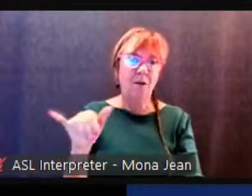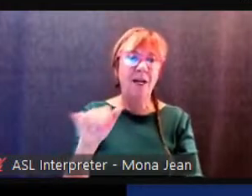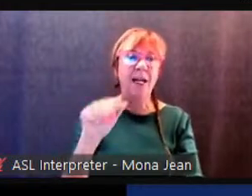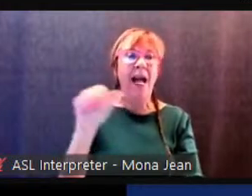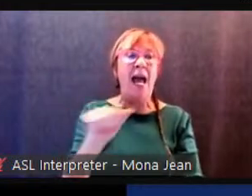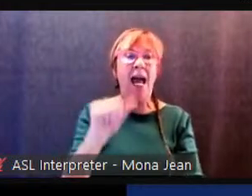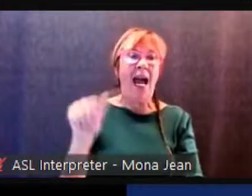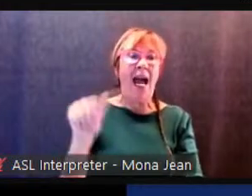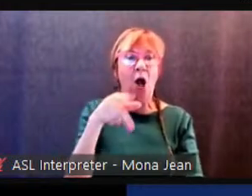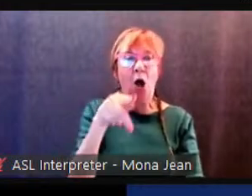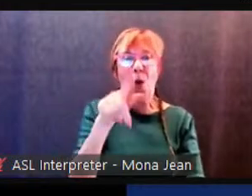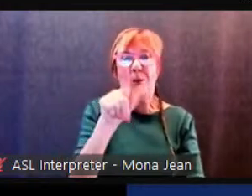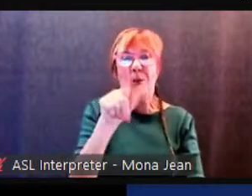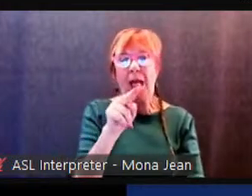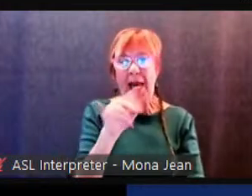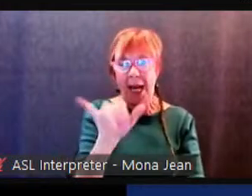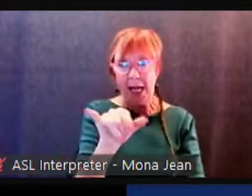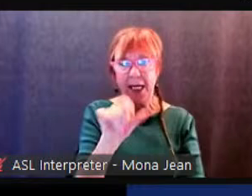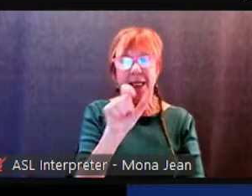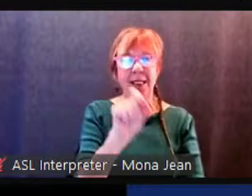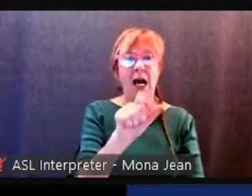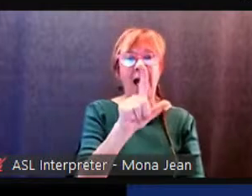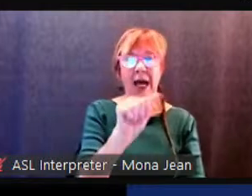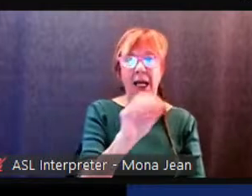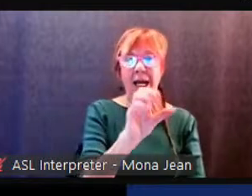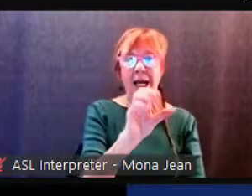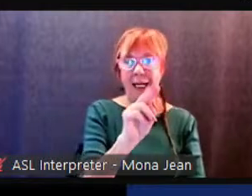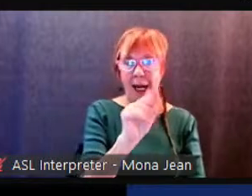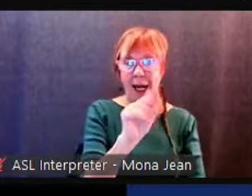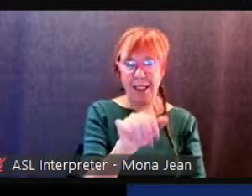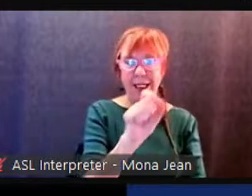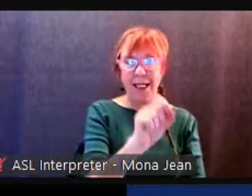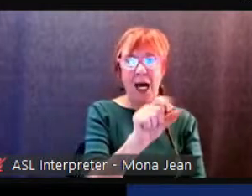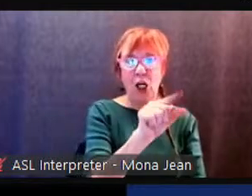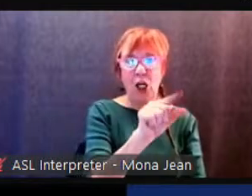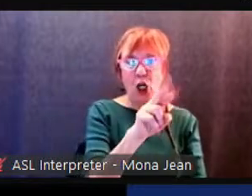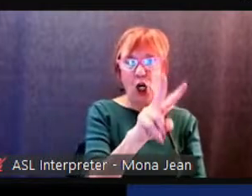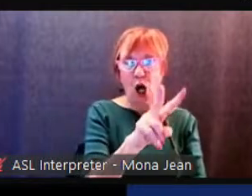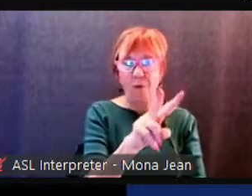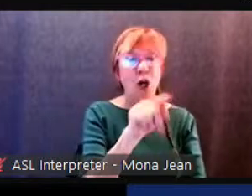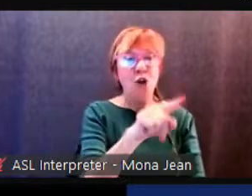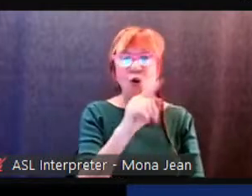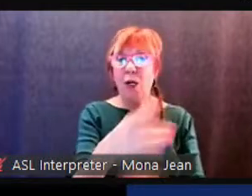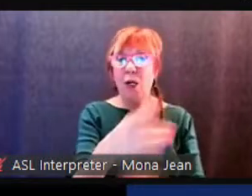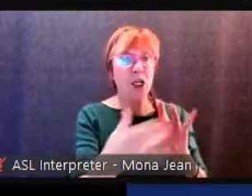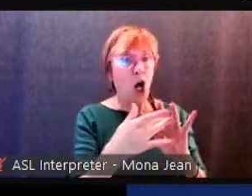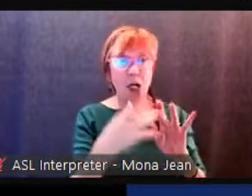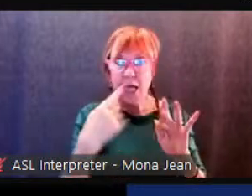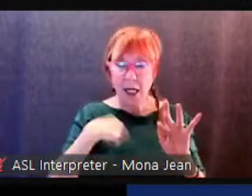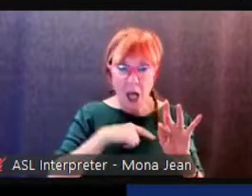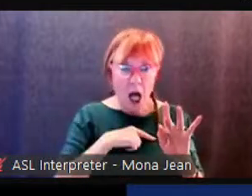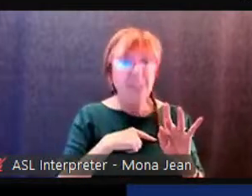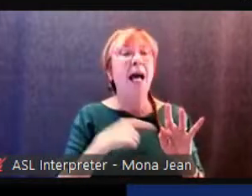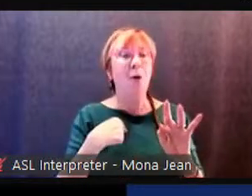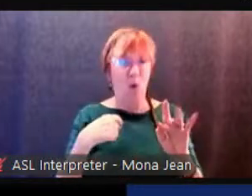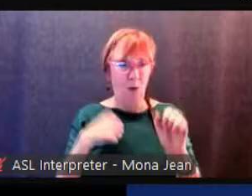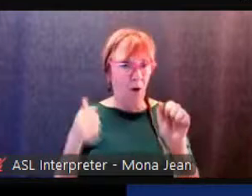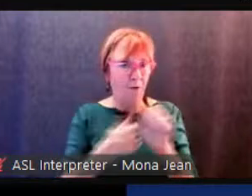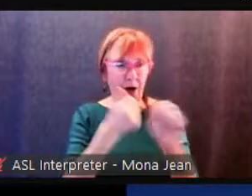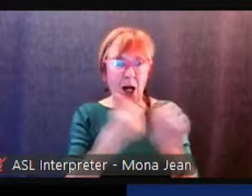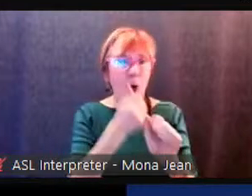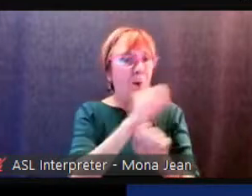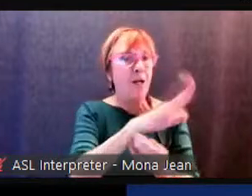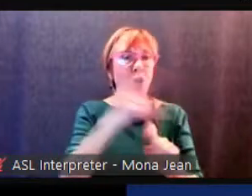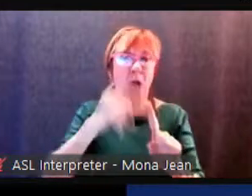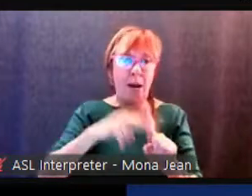planning.lacounty.gov, I can actually personally follow up on that particular application or any others that people want to reach out about and make sure that we